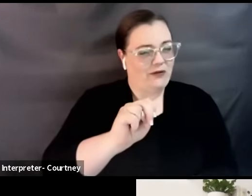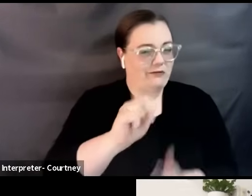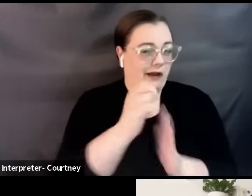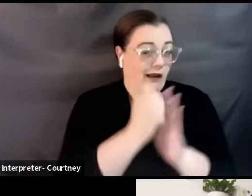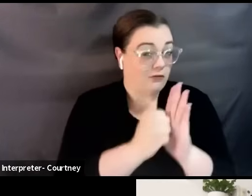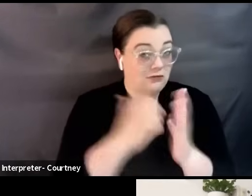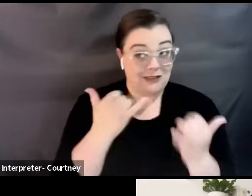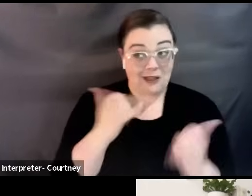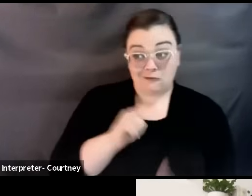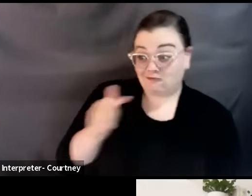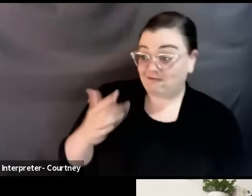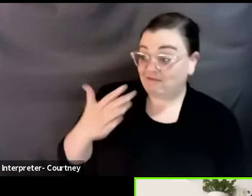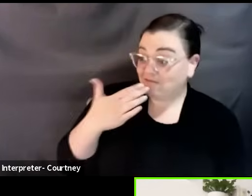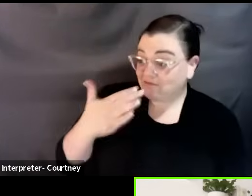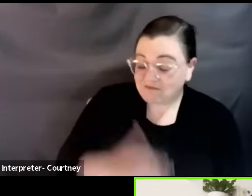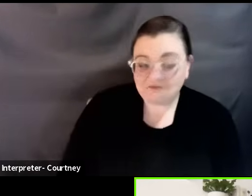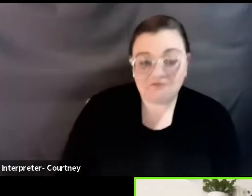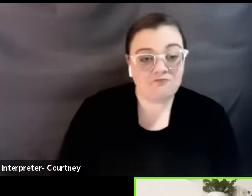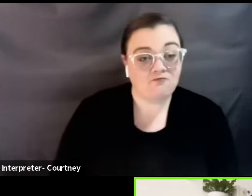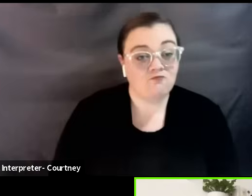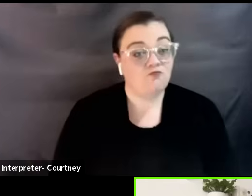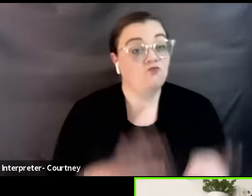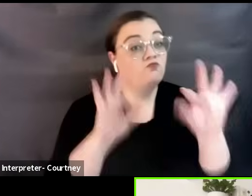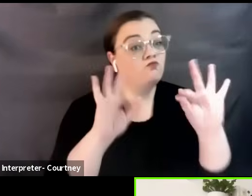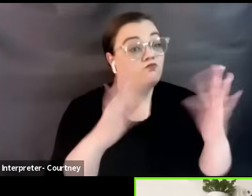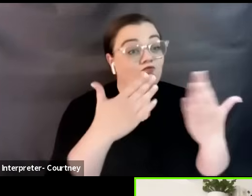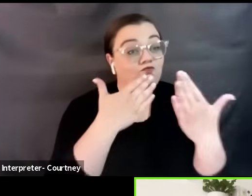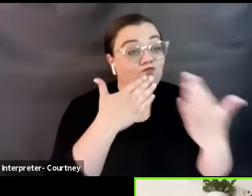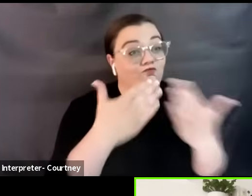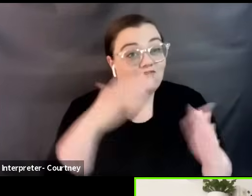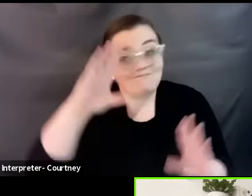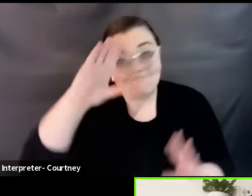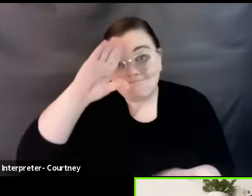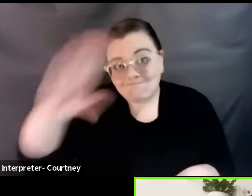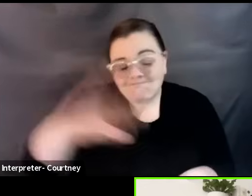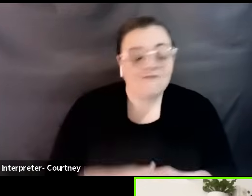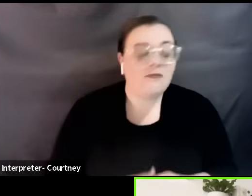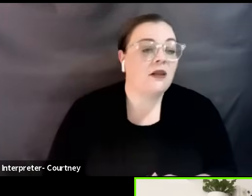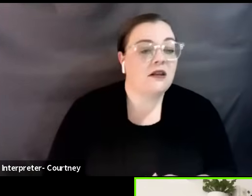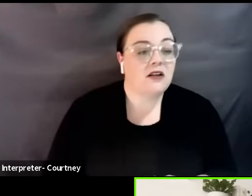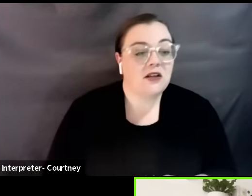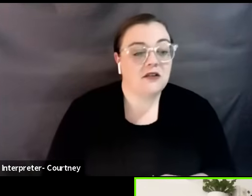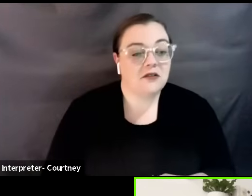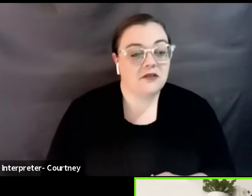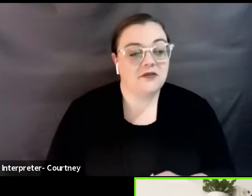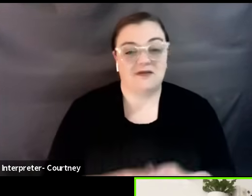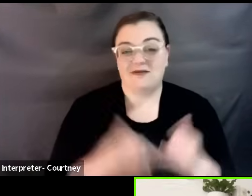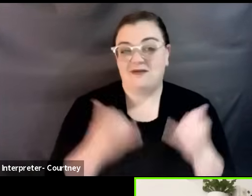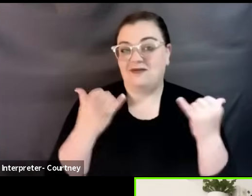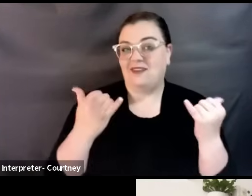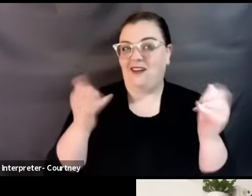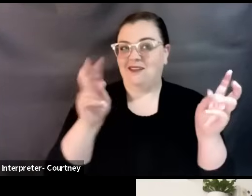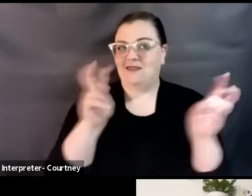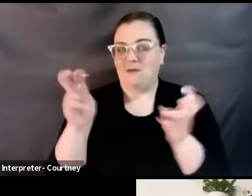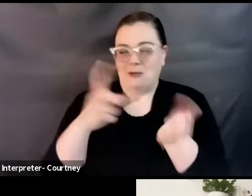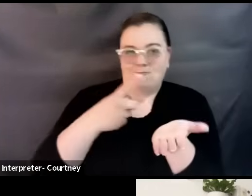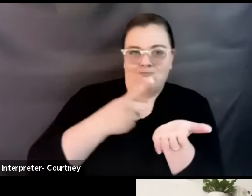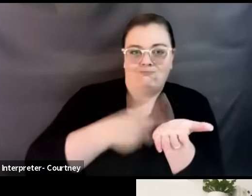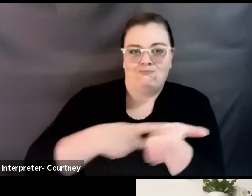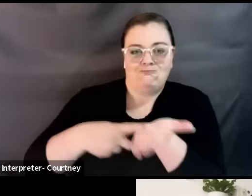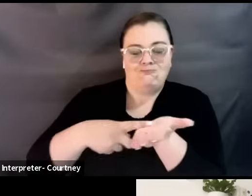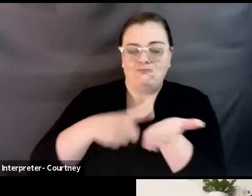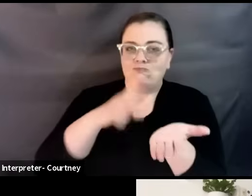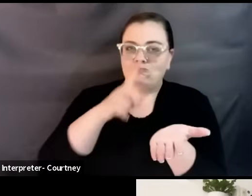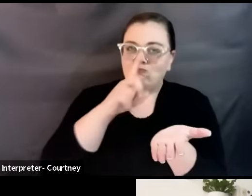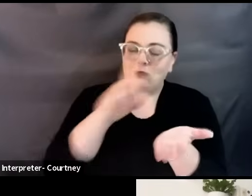Ryan. Thank you for being here. Wonderful. Thank you, Rebecca. Such a pleasure to be here. This topic here today is one that's very close to my heart.